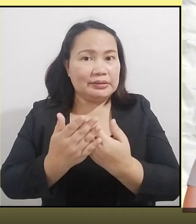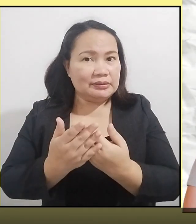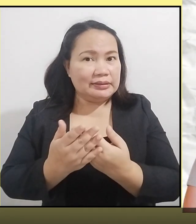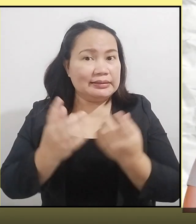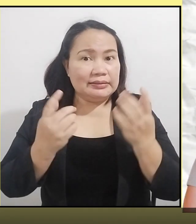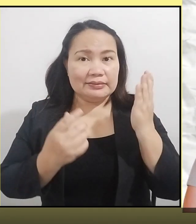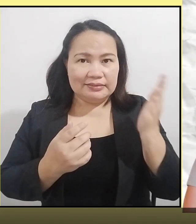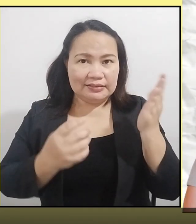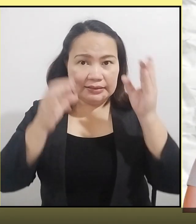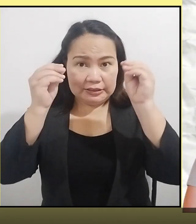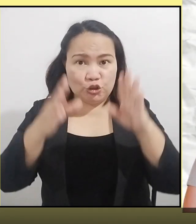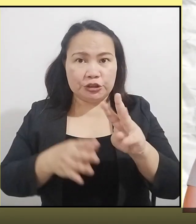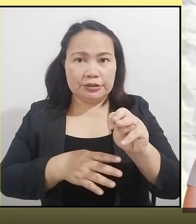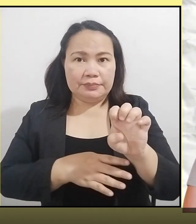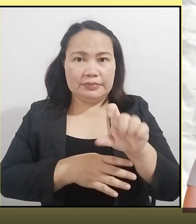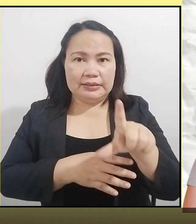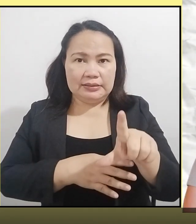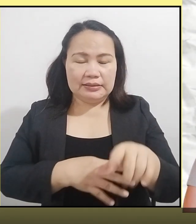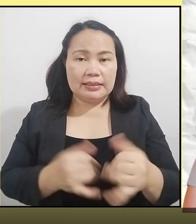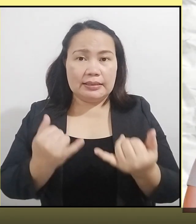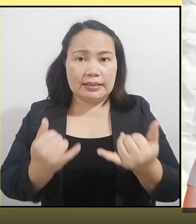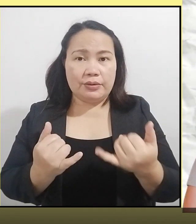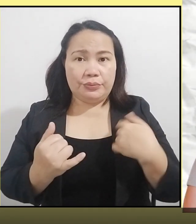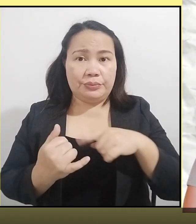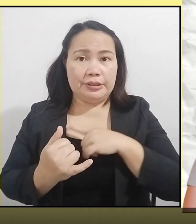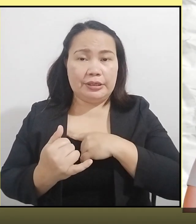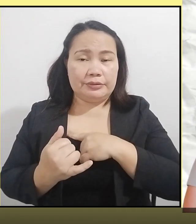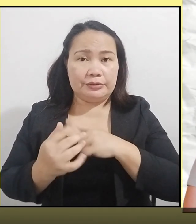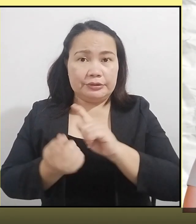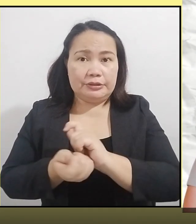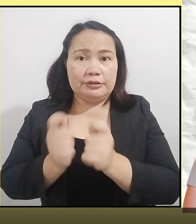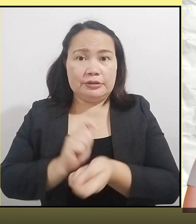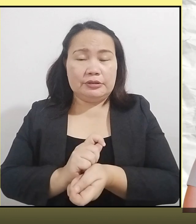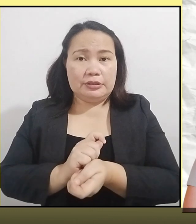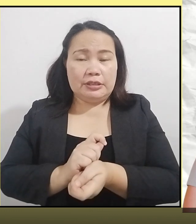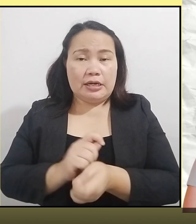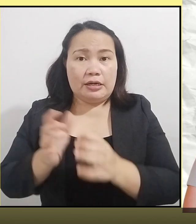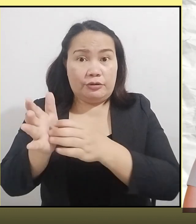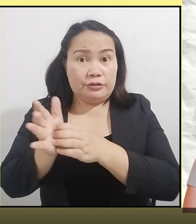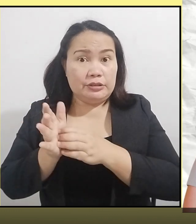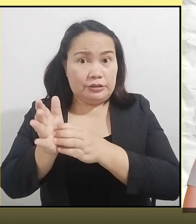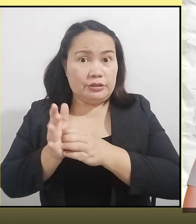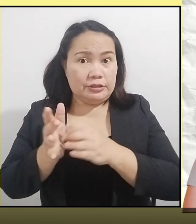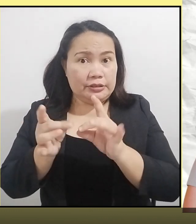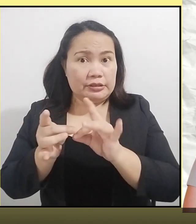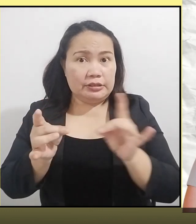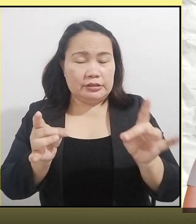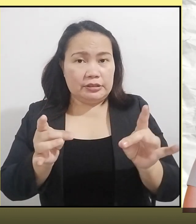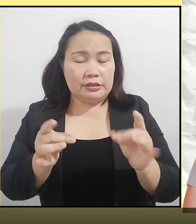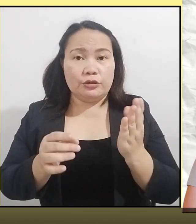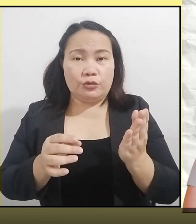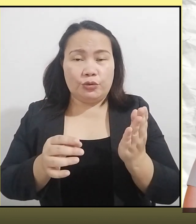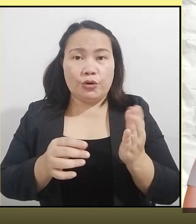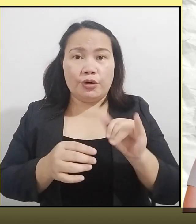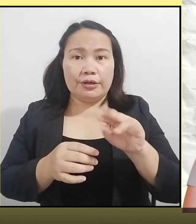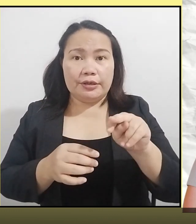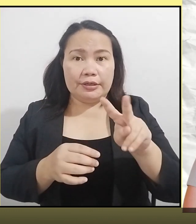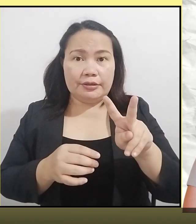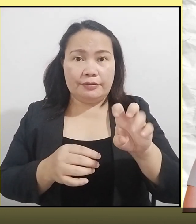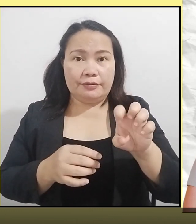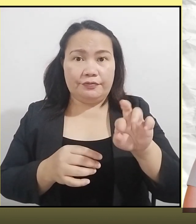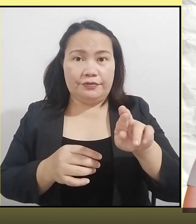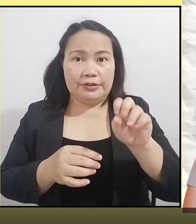Hi everyone, this is Teacher Mel, and today we are going to transform a conditional statement into